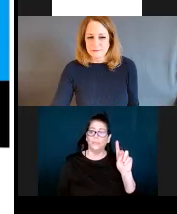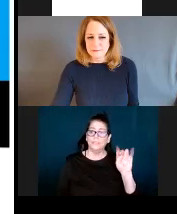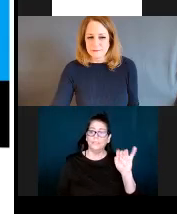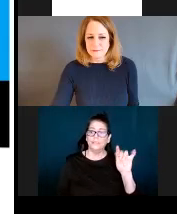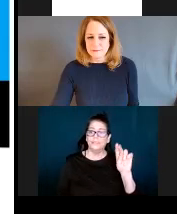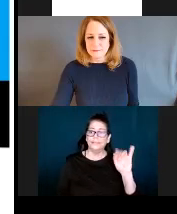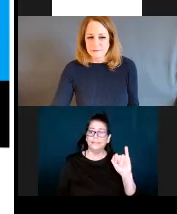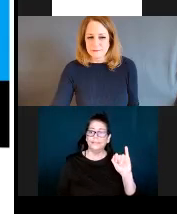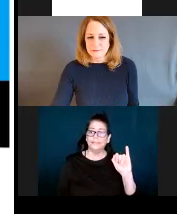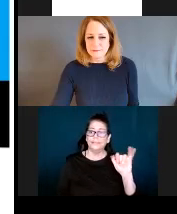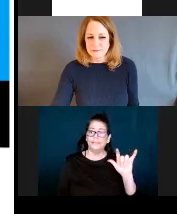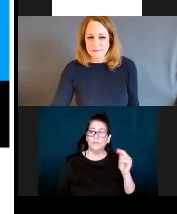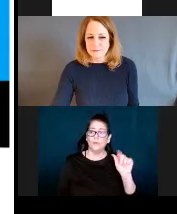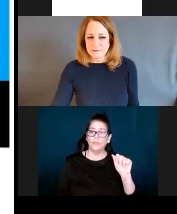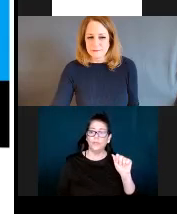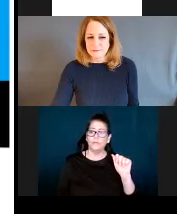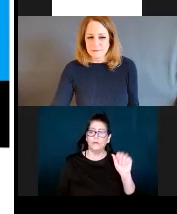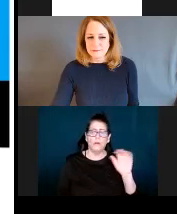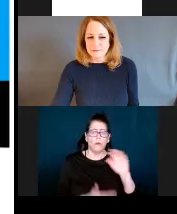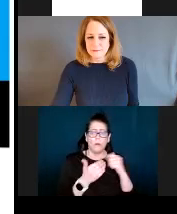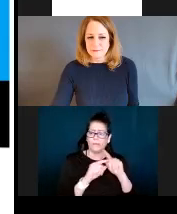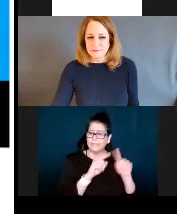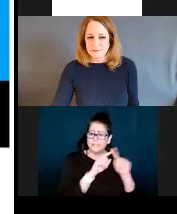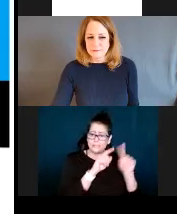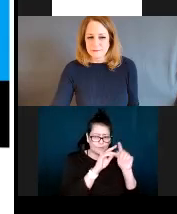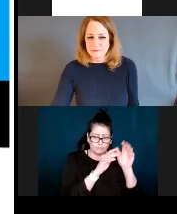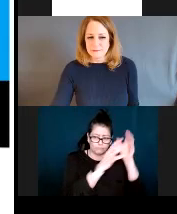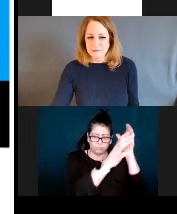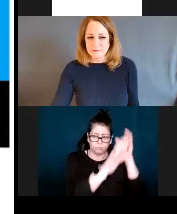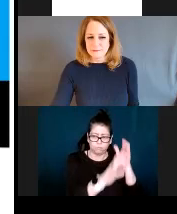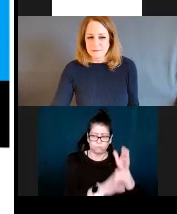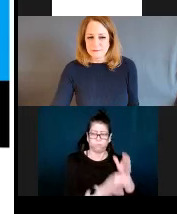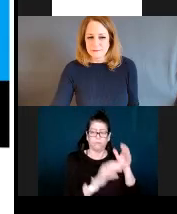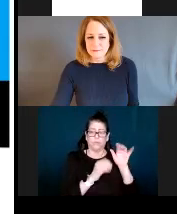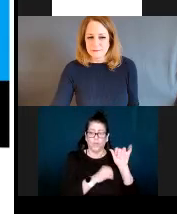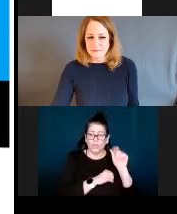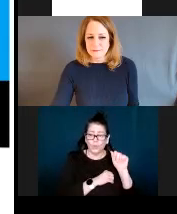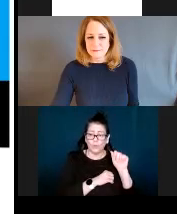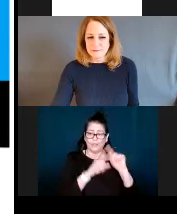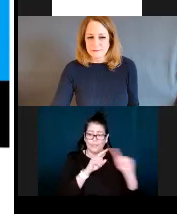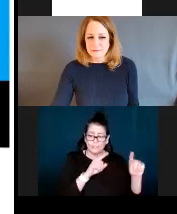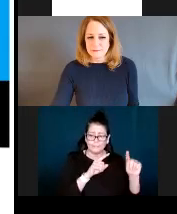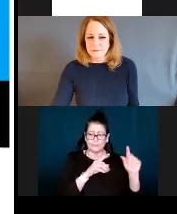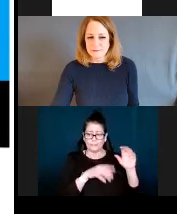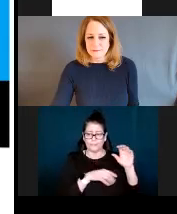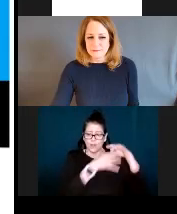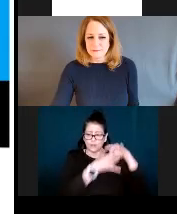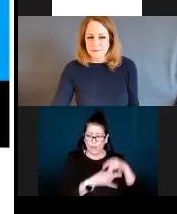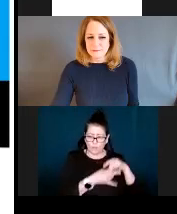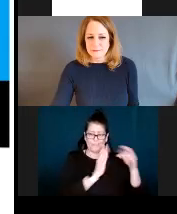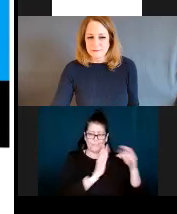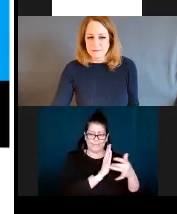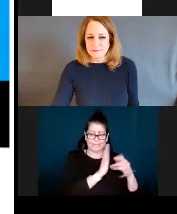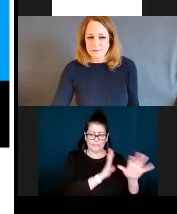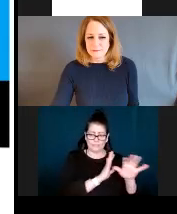it. I love those things too. But crisis is not the time for that. And if you don't know any of those